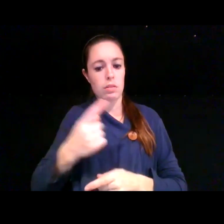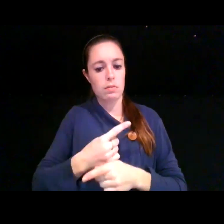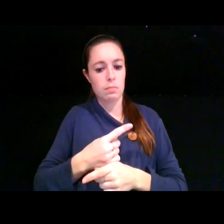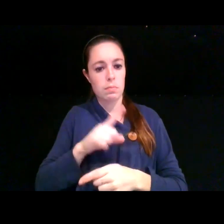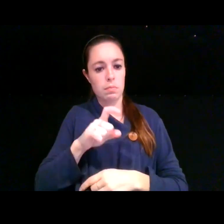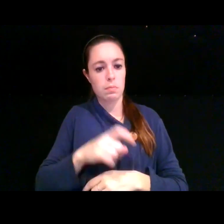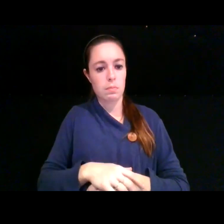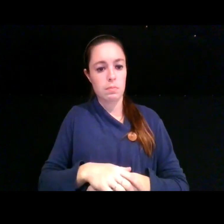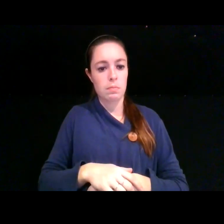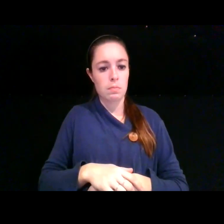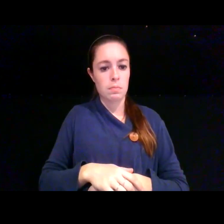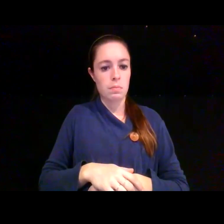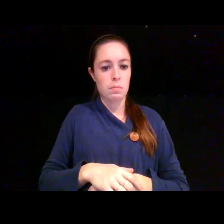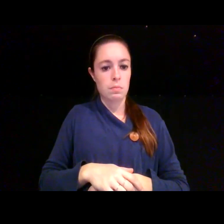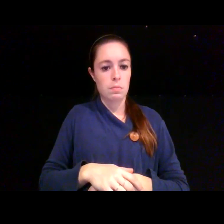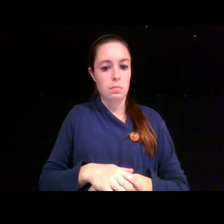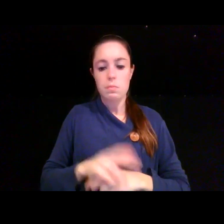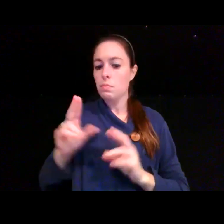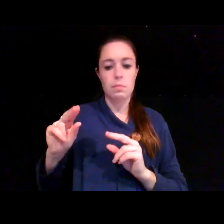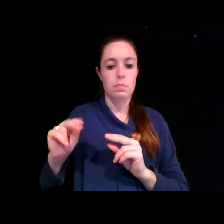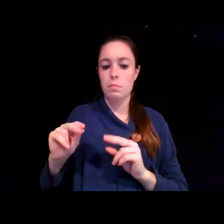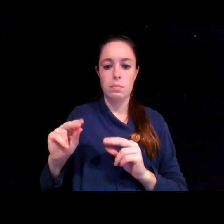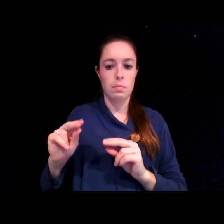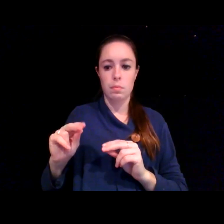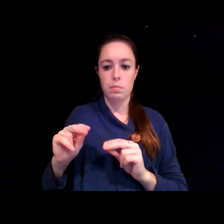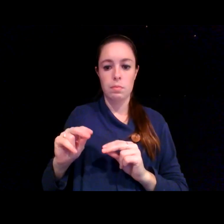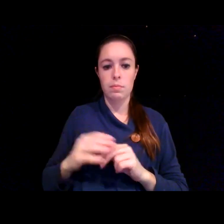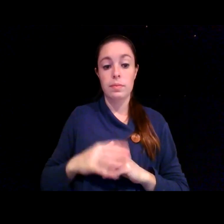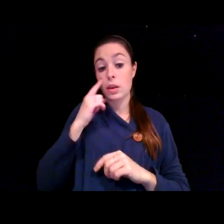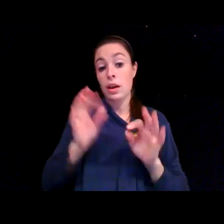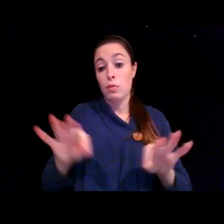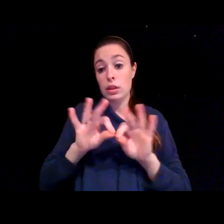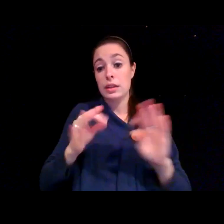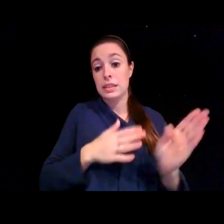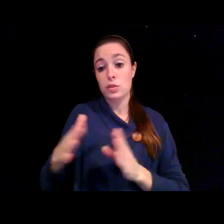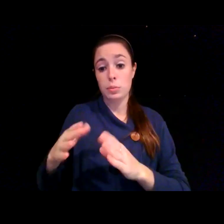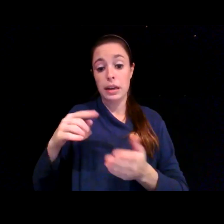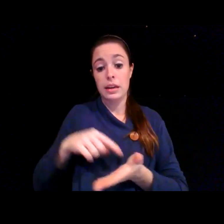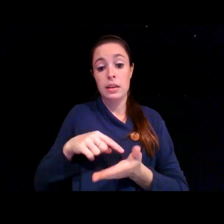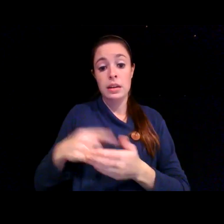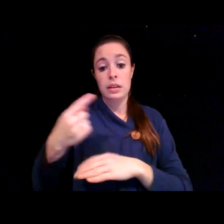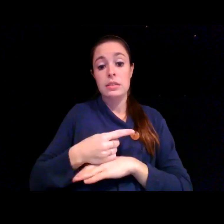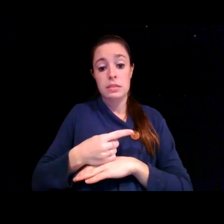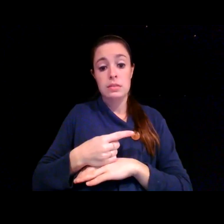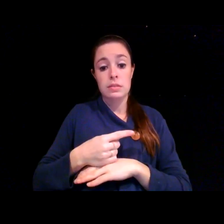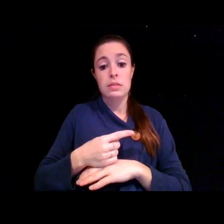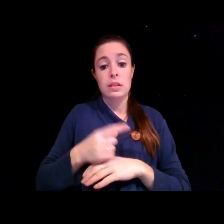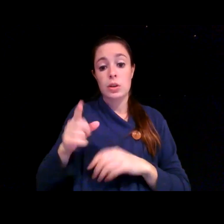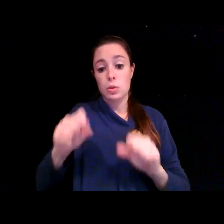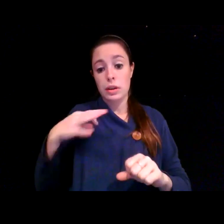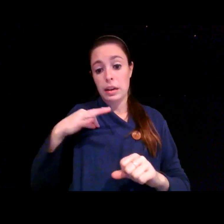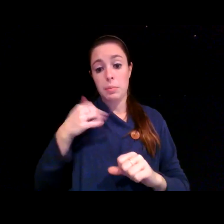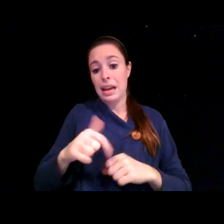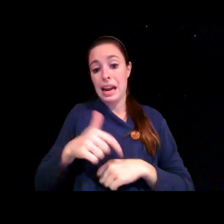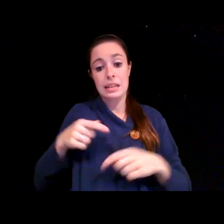No. For the essential plan, You can apply at any time during